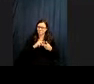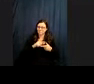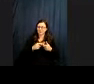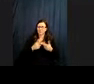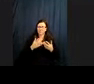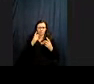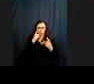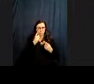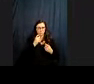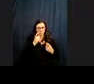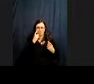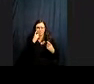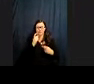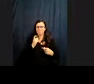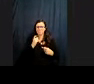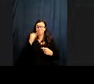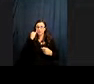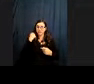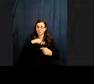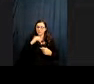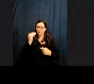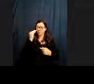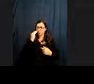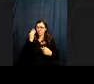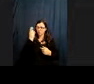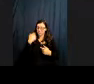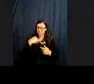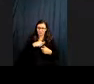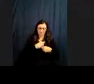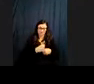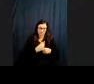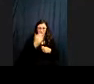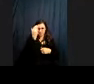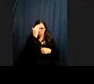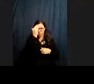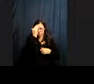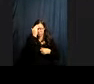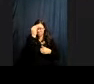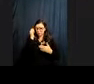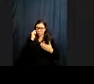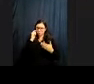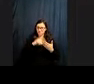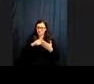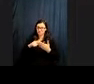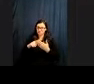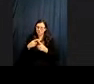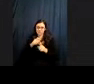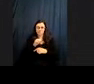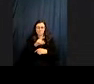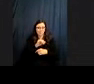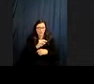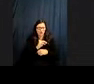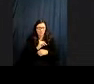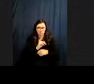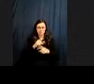cry. If we knew what makes us conscious, if it was of Adam or of